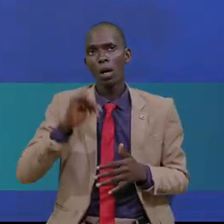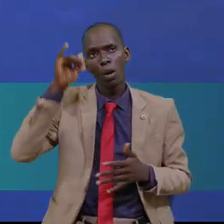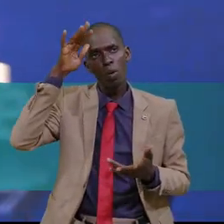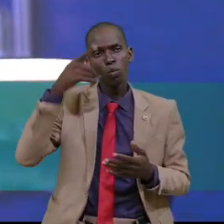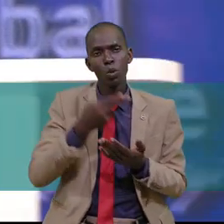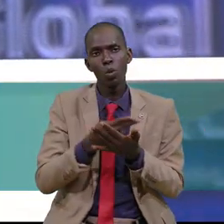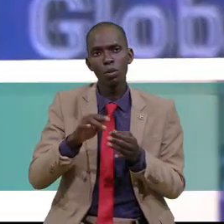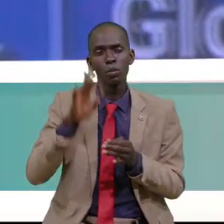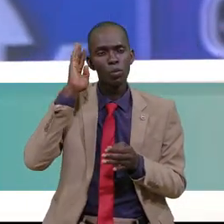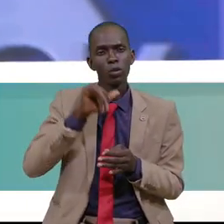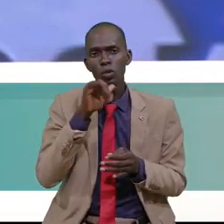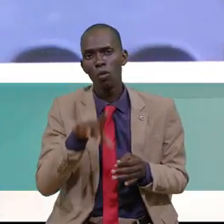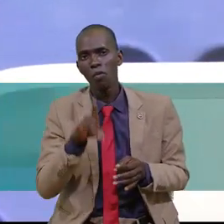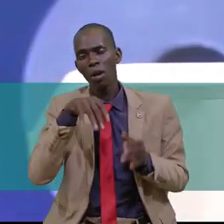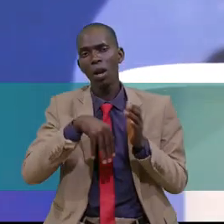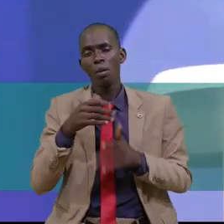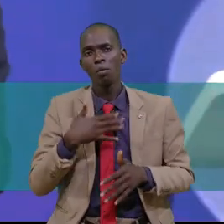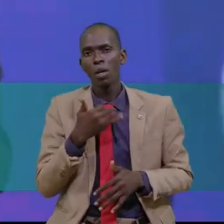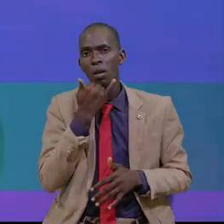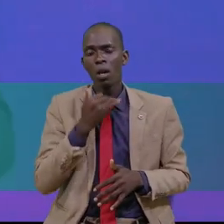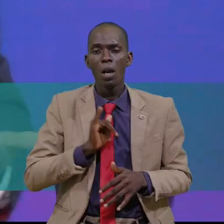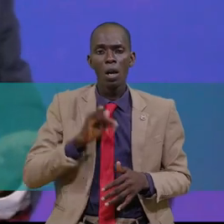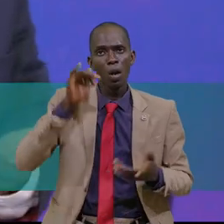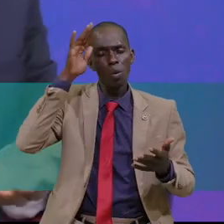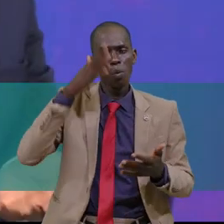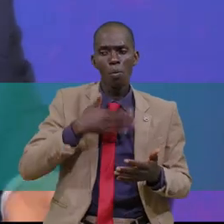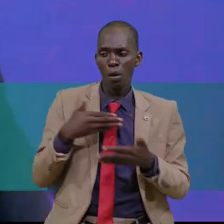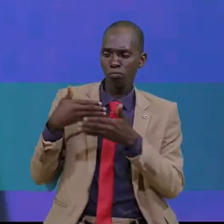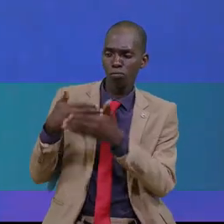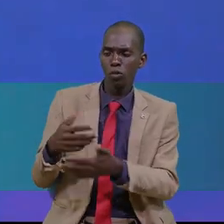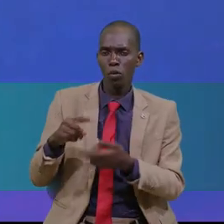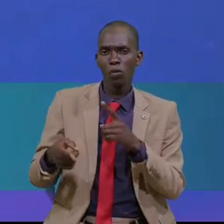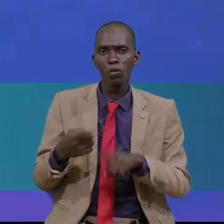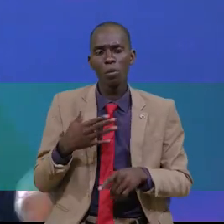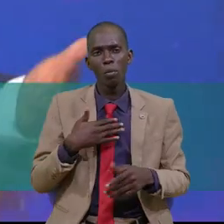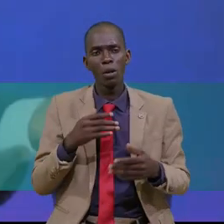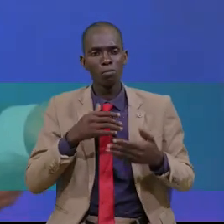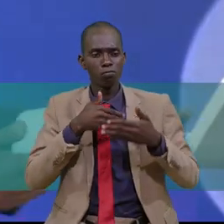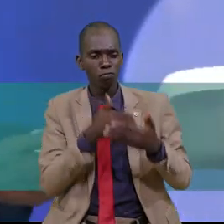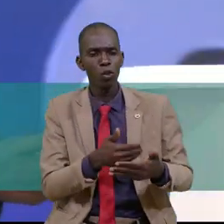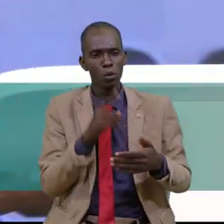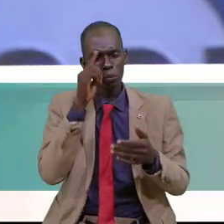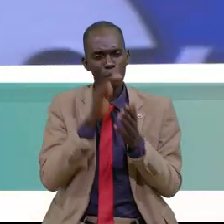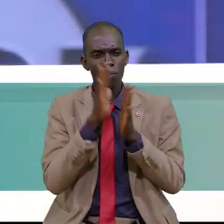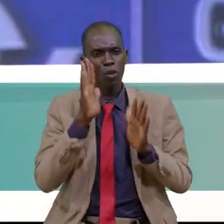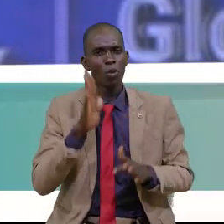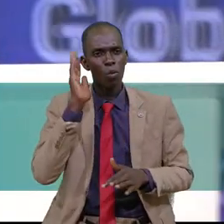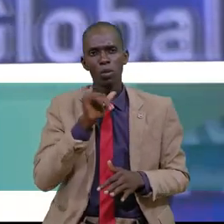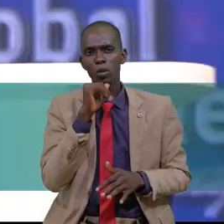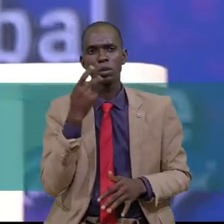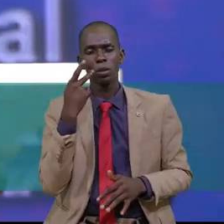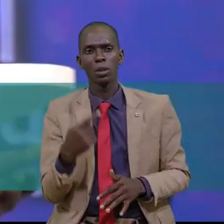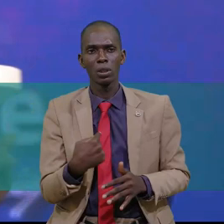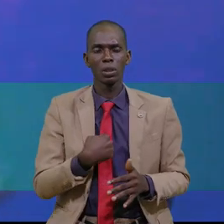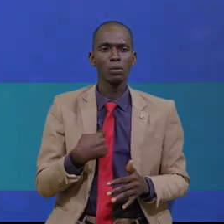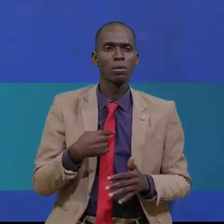I hope my nearest friend, my nearest believer will not see this. No, you're not sanctified then.